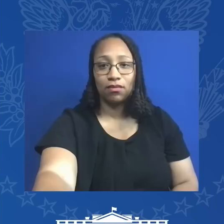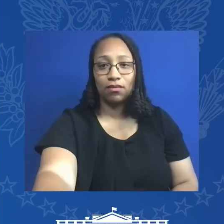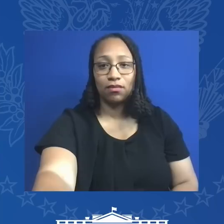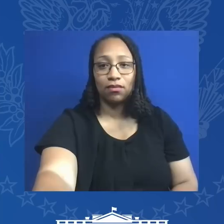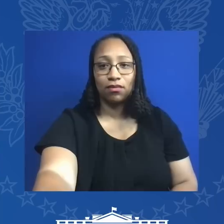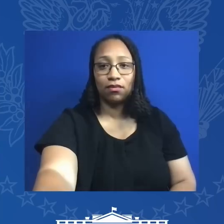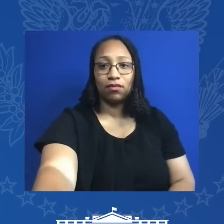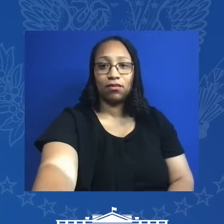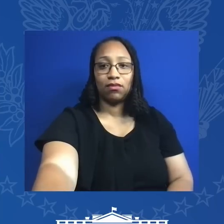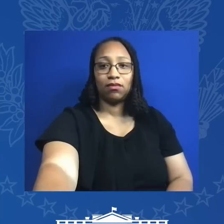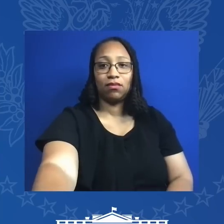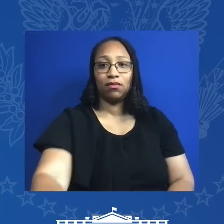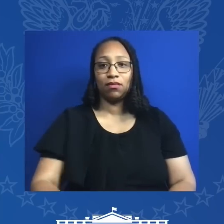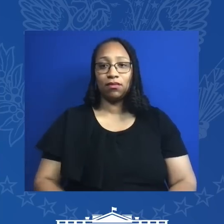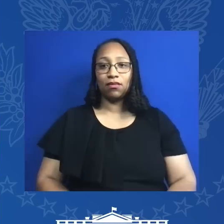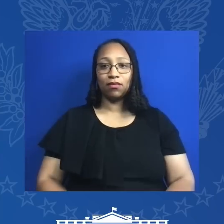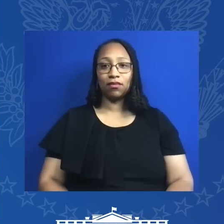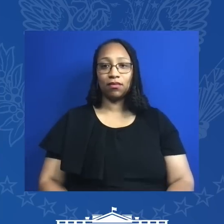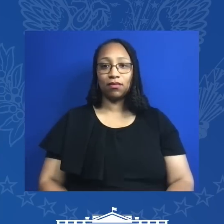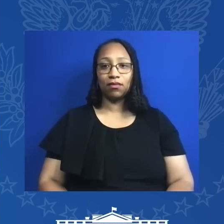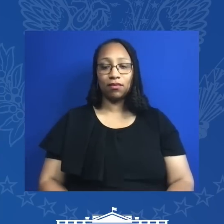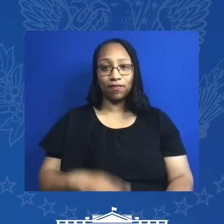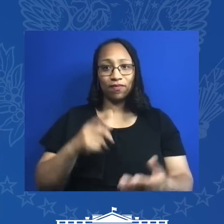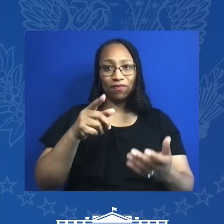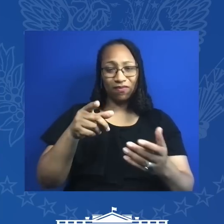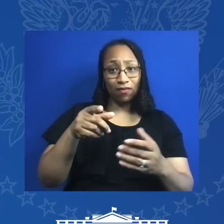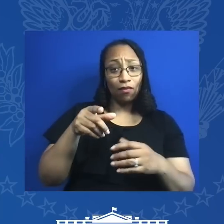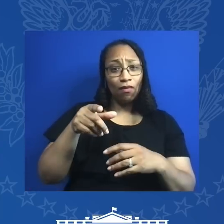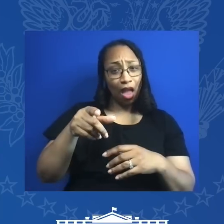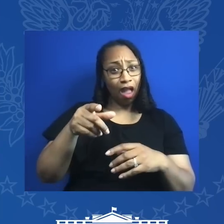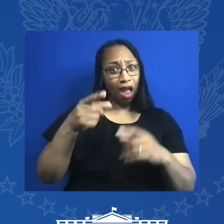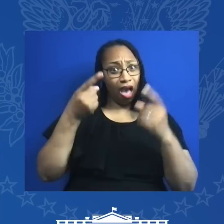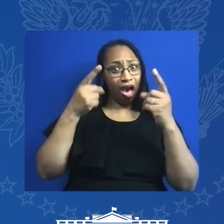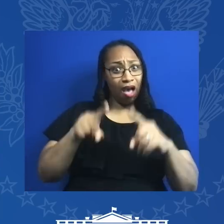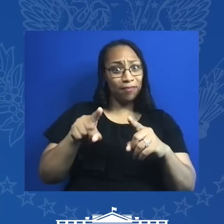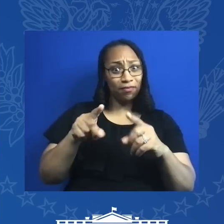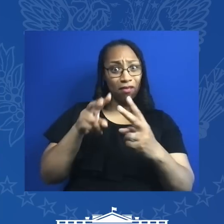gay in the afternoon, something is still very wrong in America.